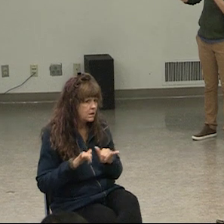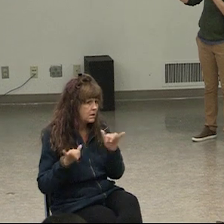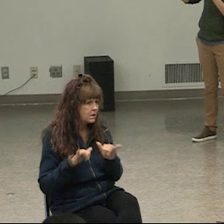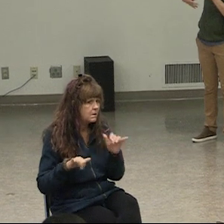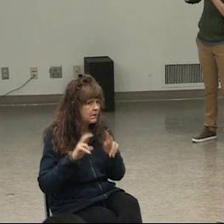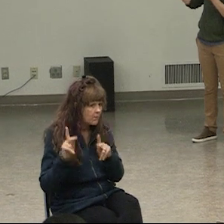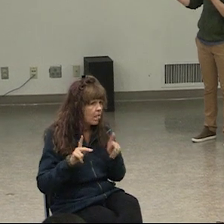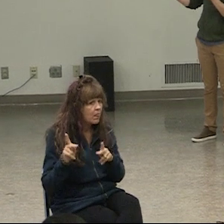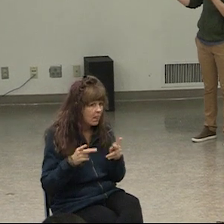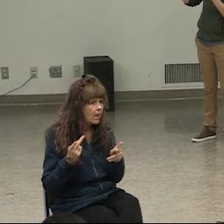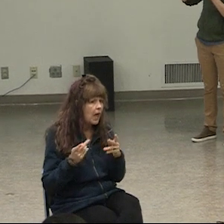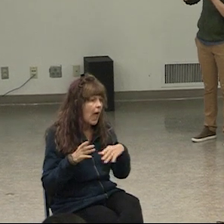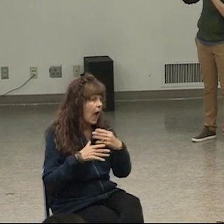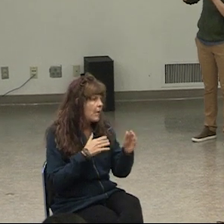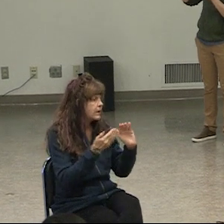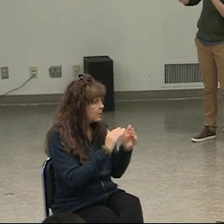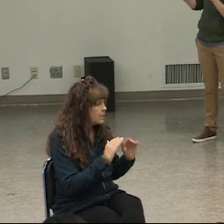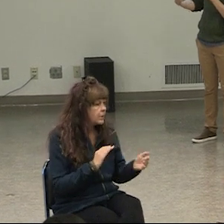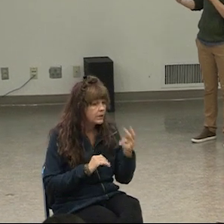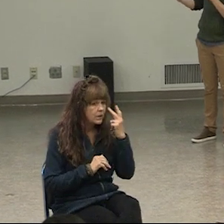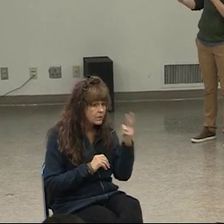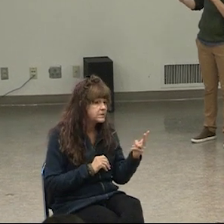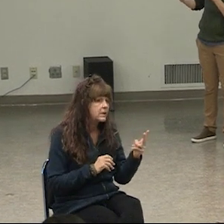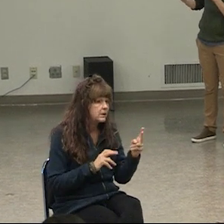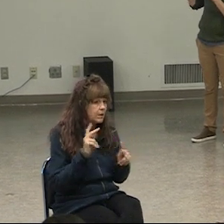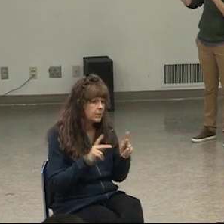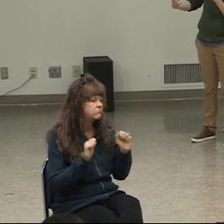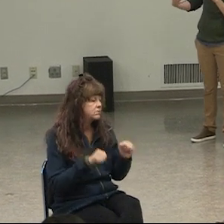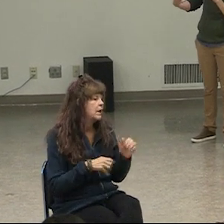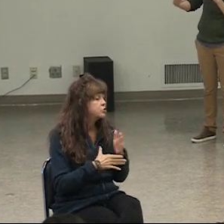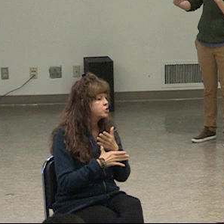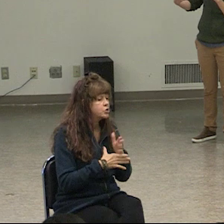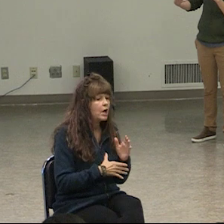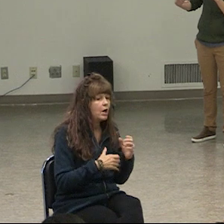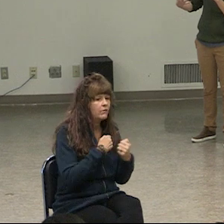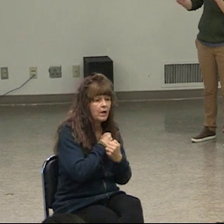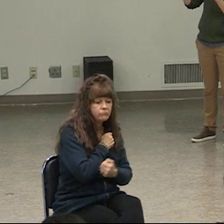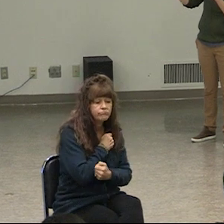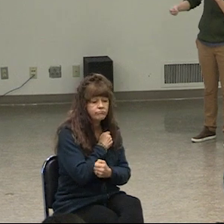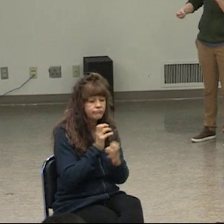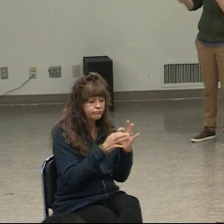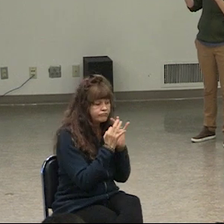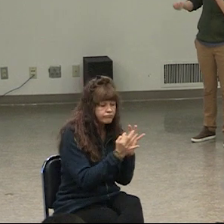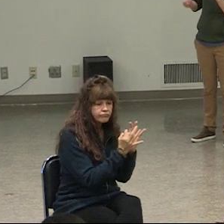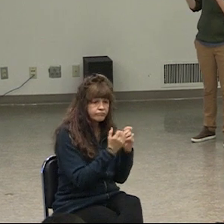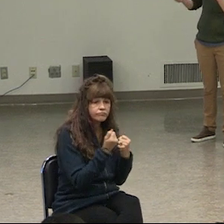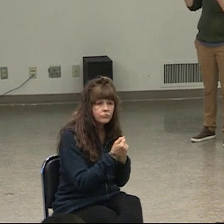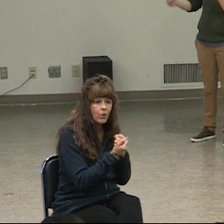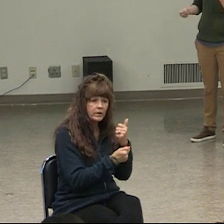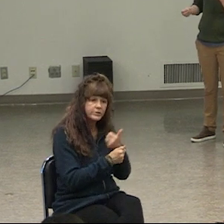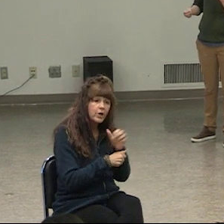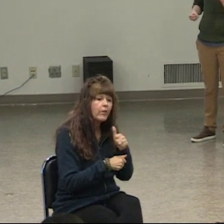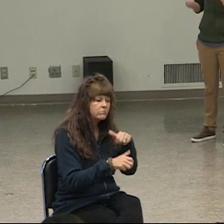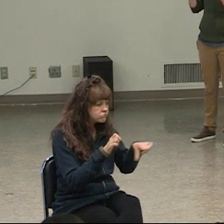through the community, you walk through town, it's like, hey, we shared this foundation, right? We're working together. I think that solidarity and coalition is built